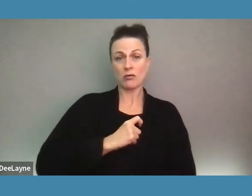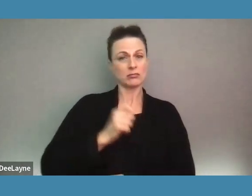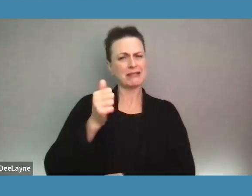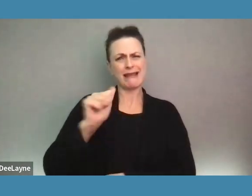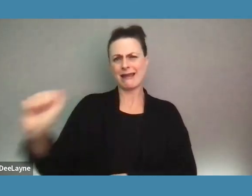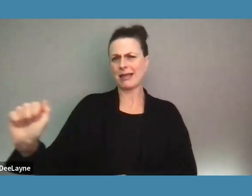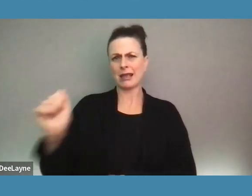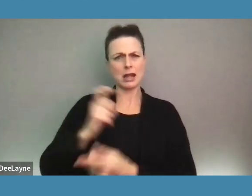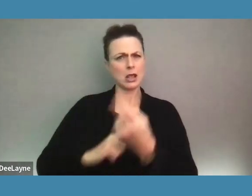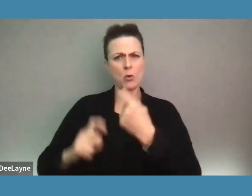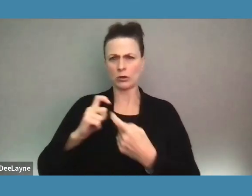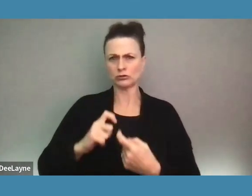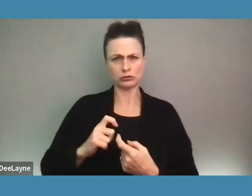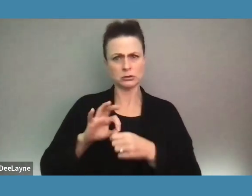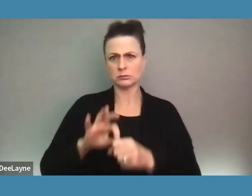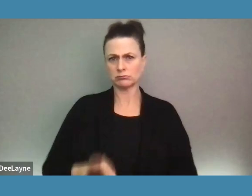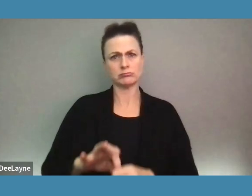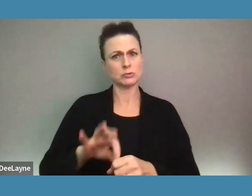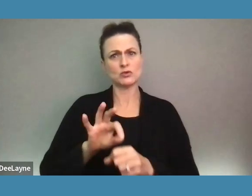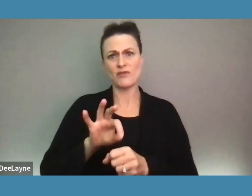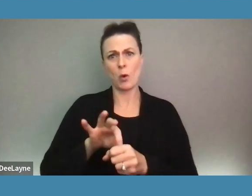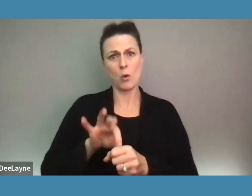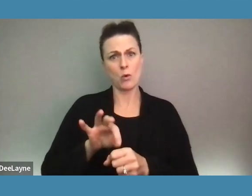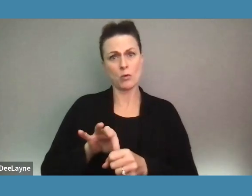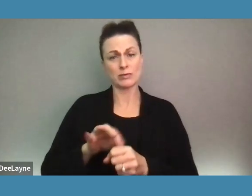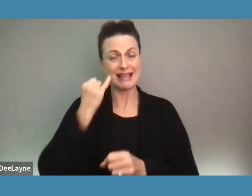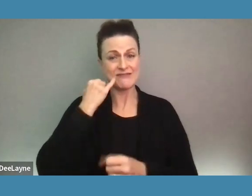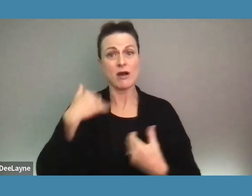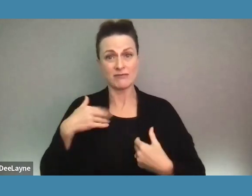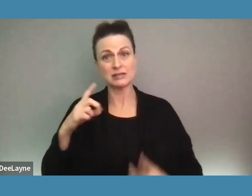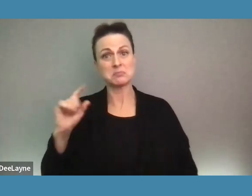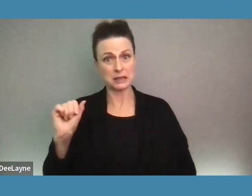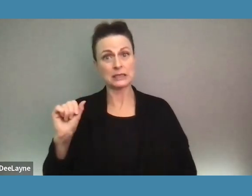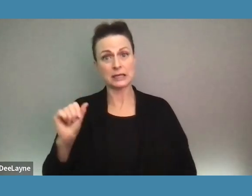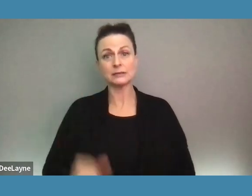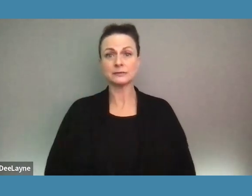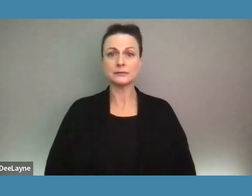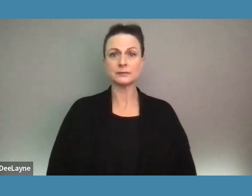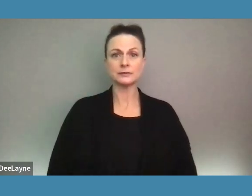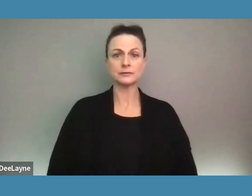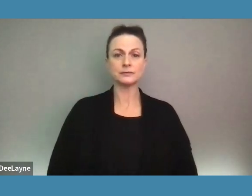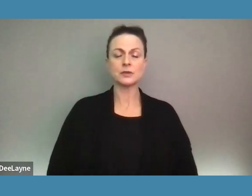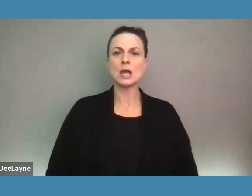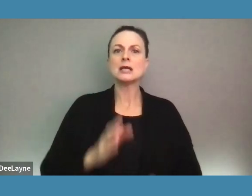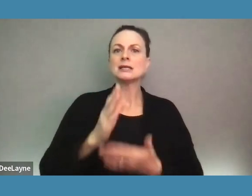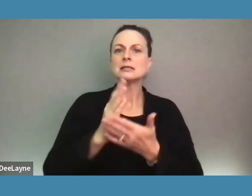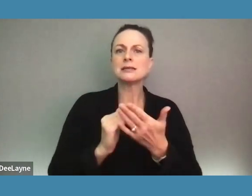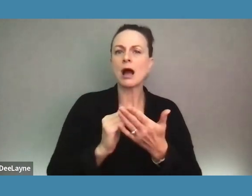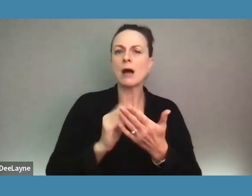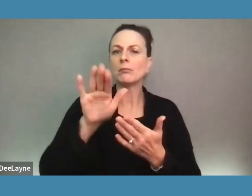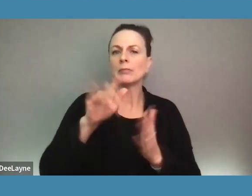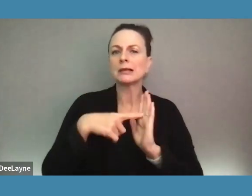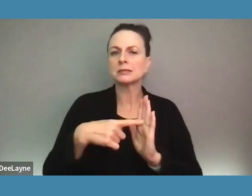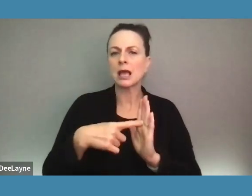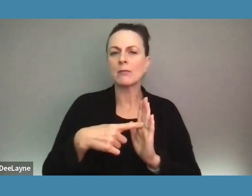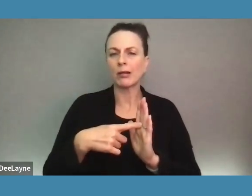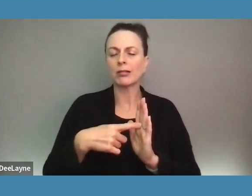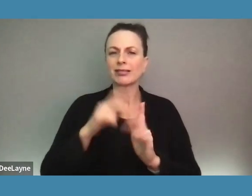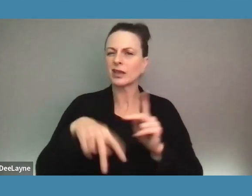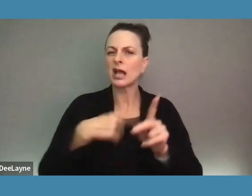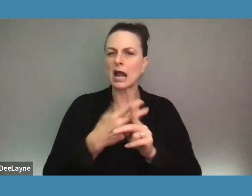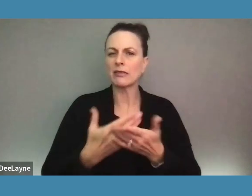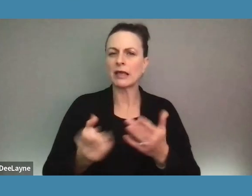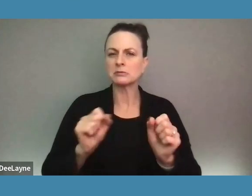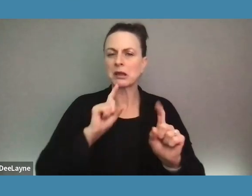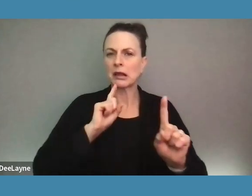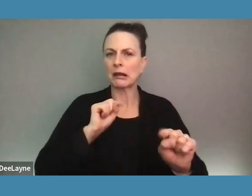any question that you have as a person with a disability. But I'll give some examples of the kind of things that we can